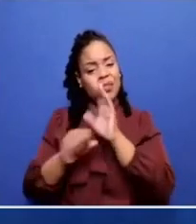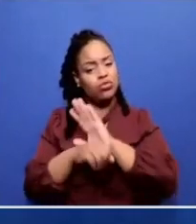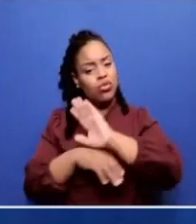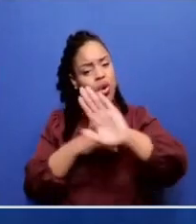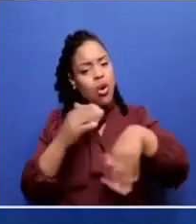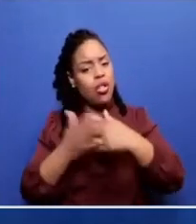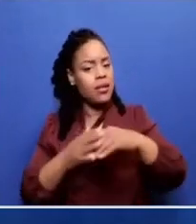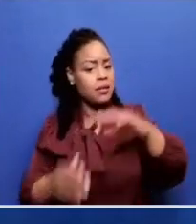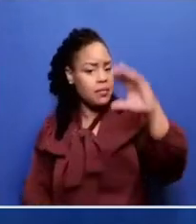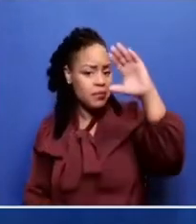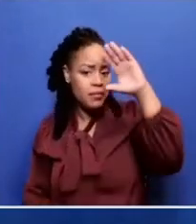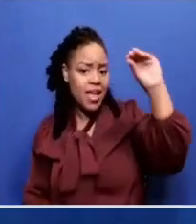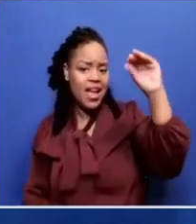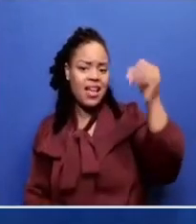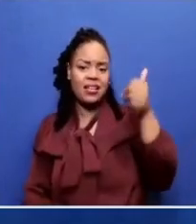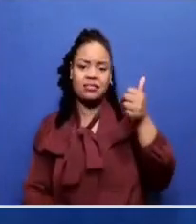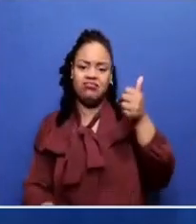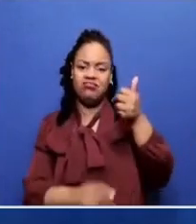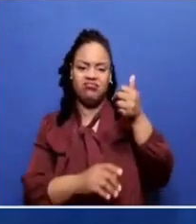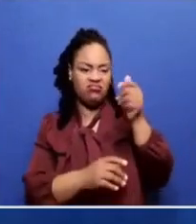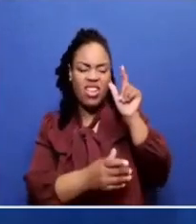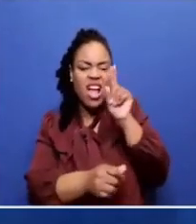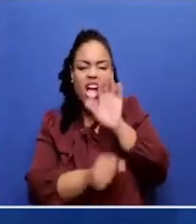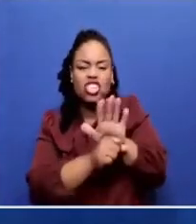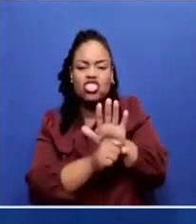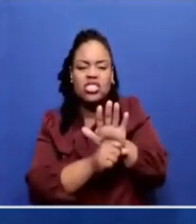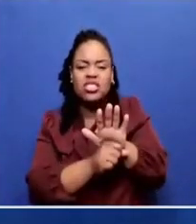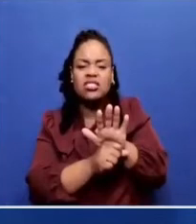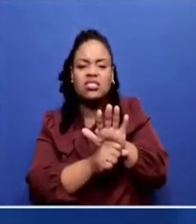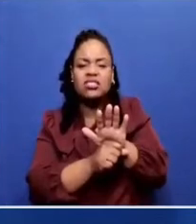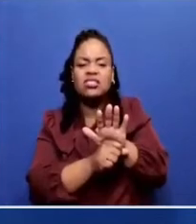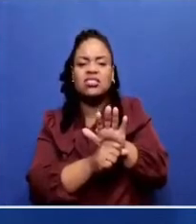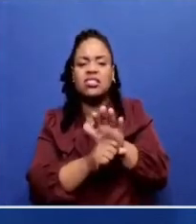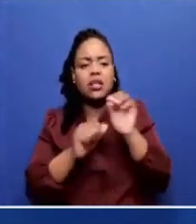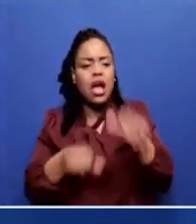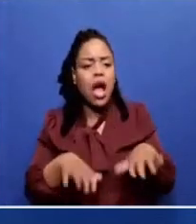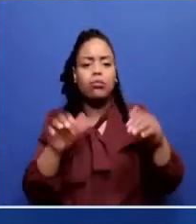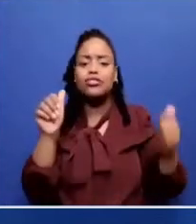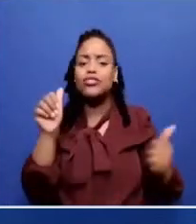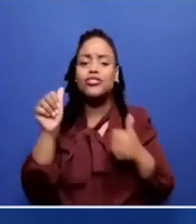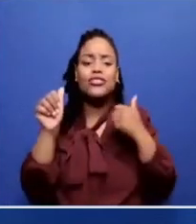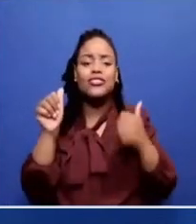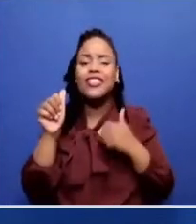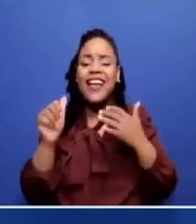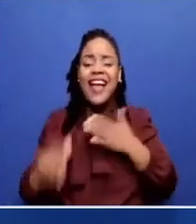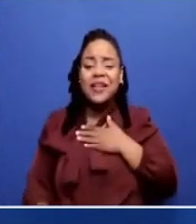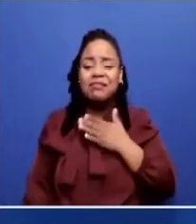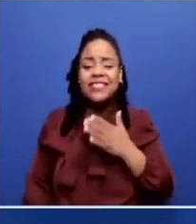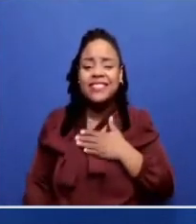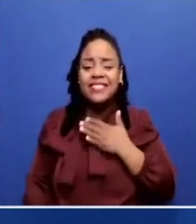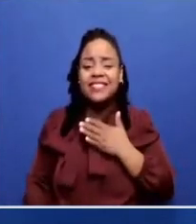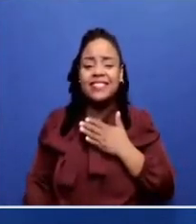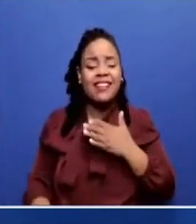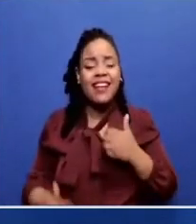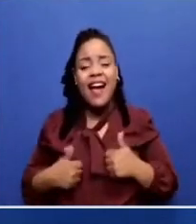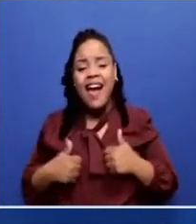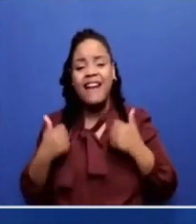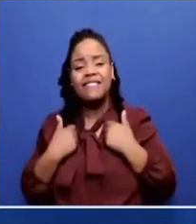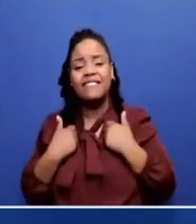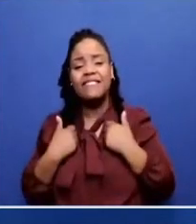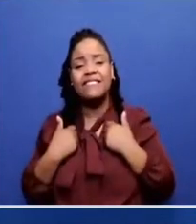guaranteed pursuit of happiness, right of life and liberty. The check